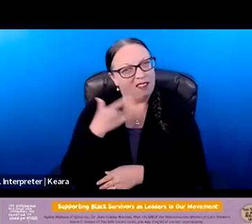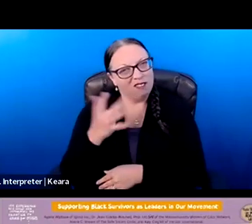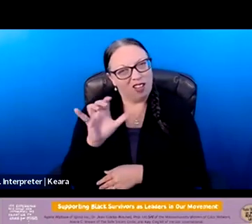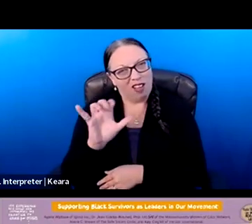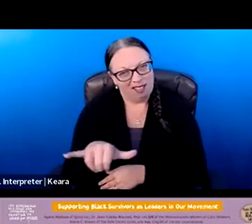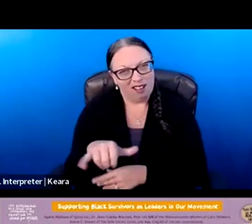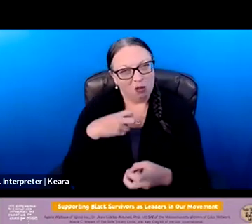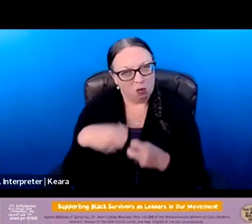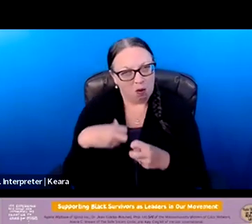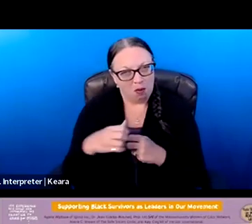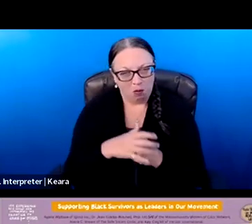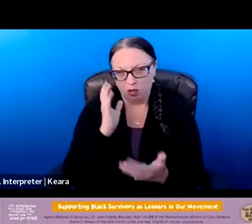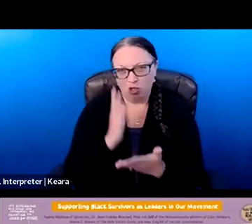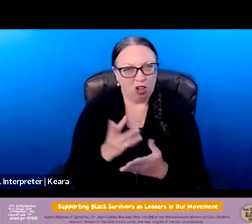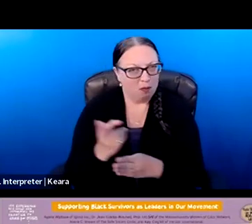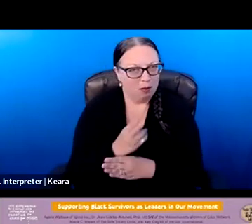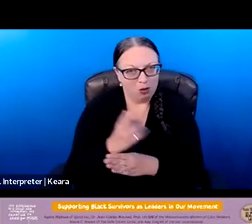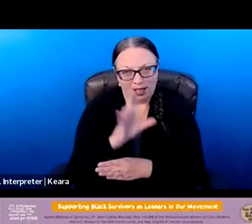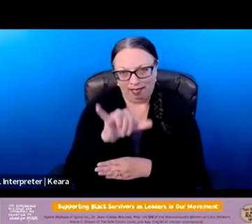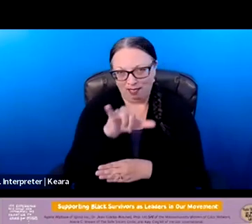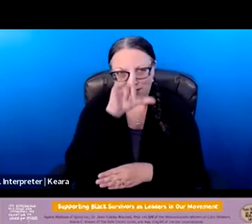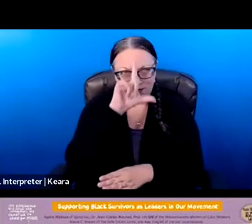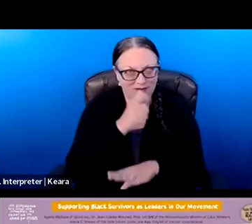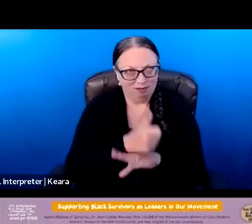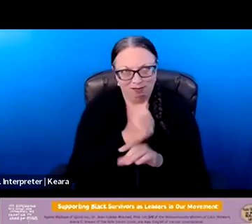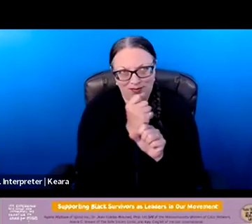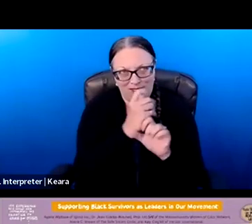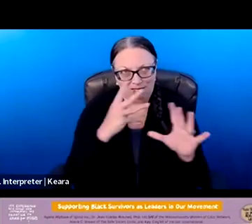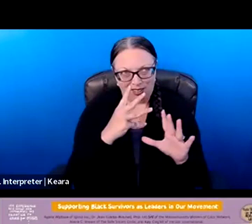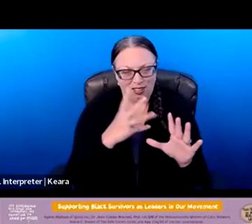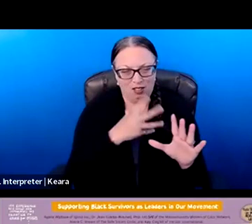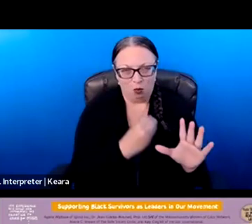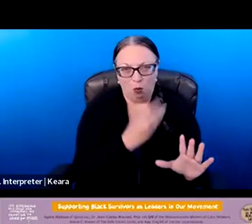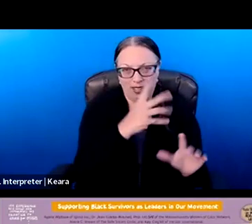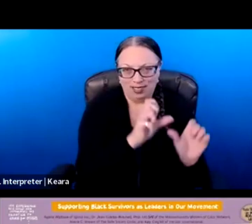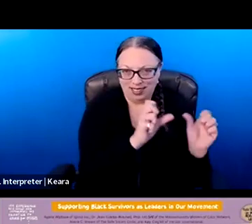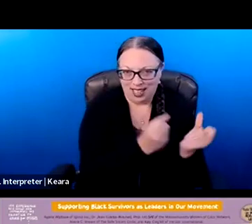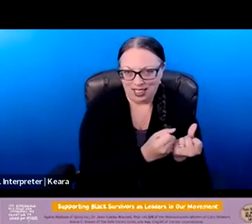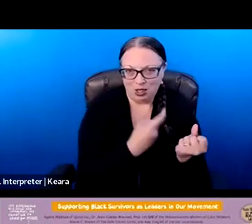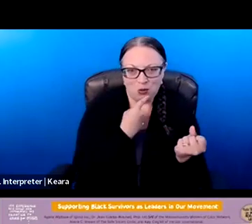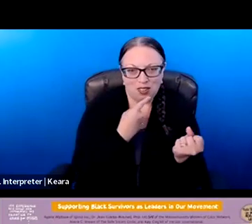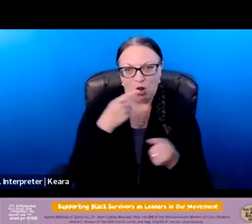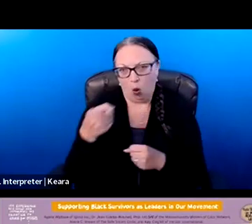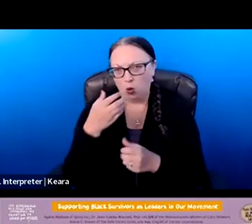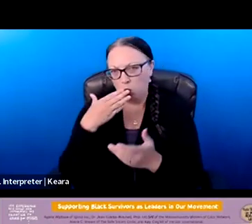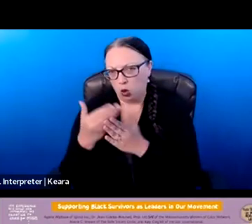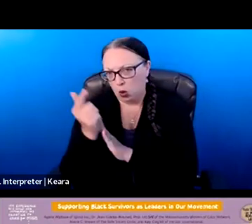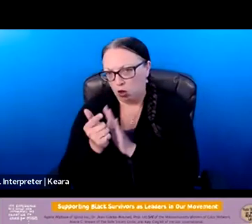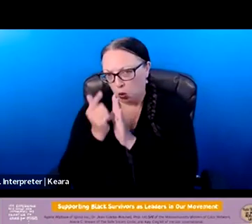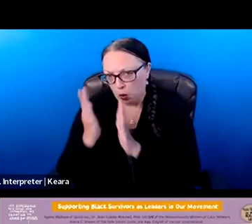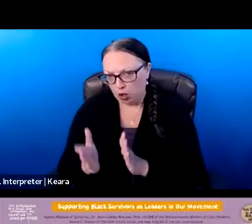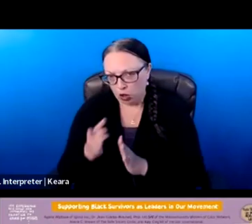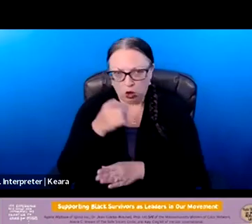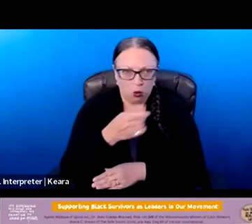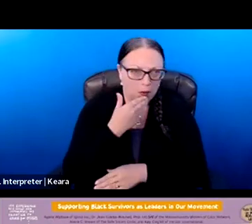using these constructs of white society to say oh, you're a good lawyer, or you're a good doctor, you get this because you have